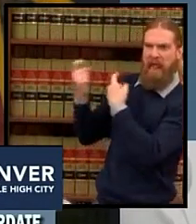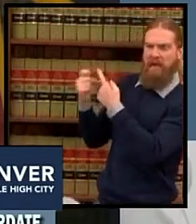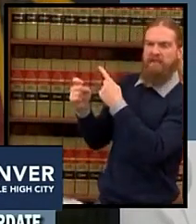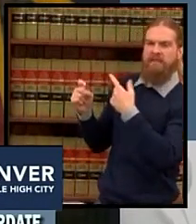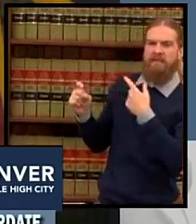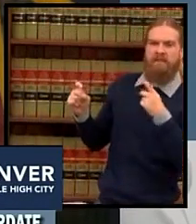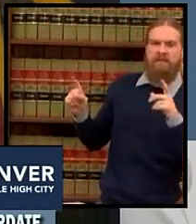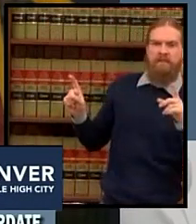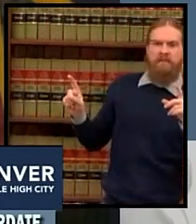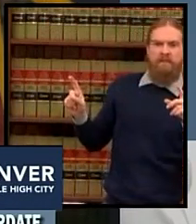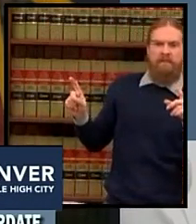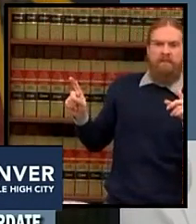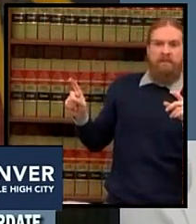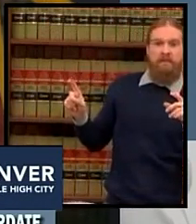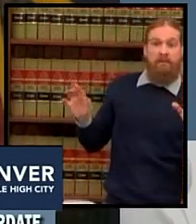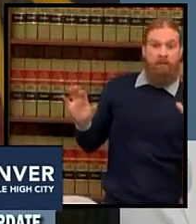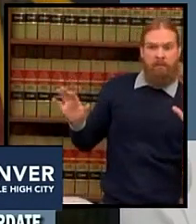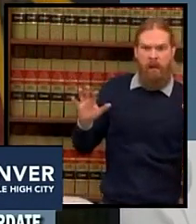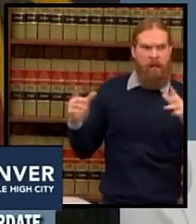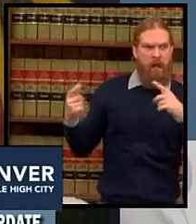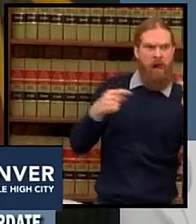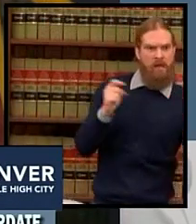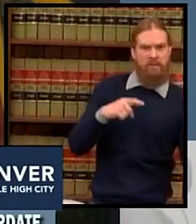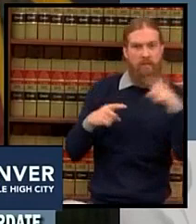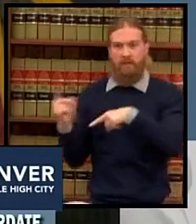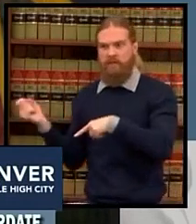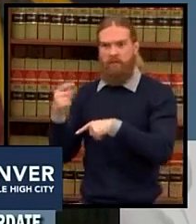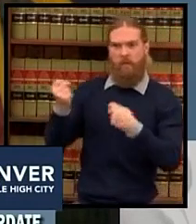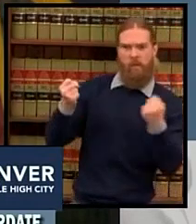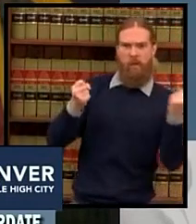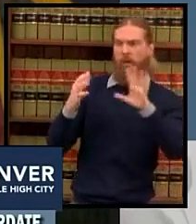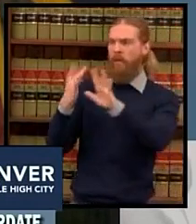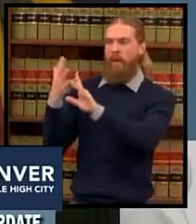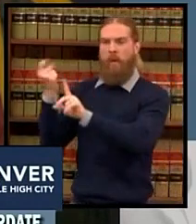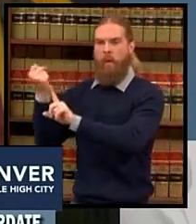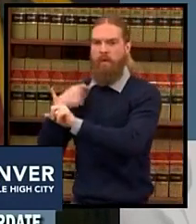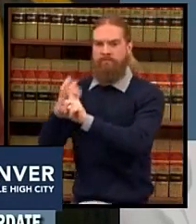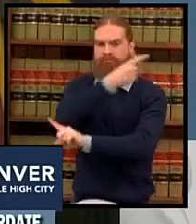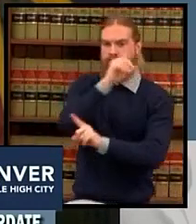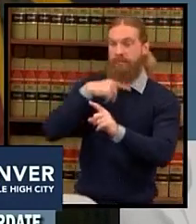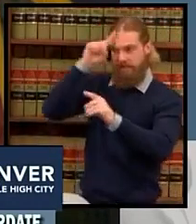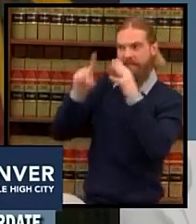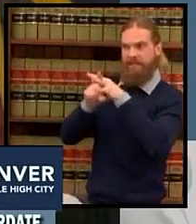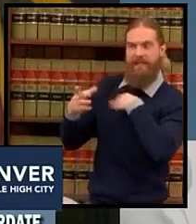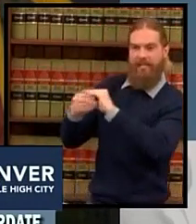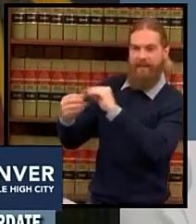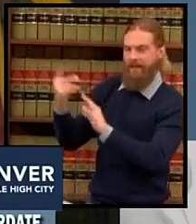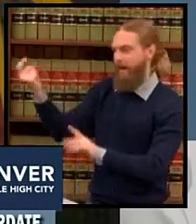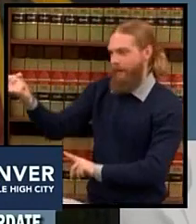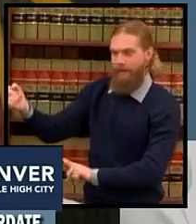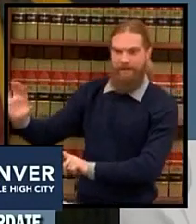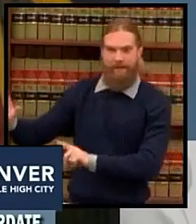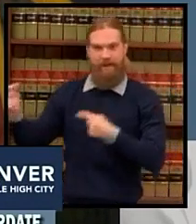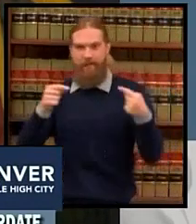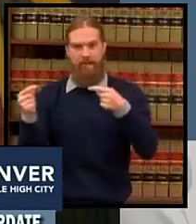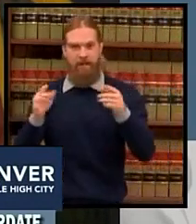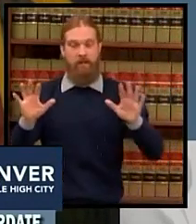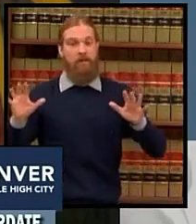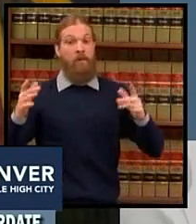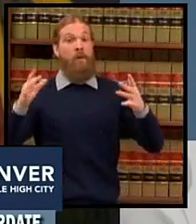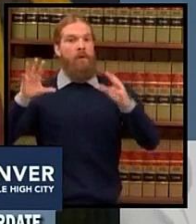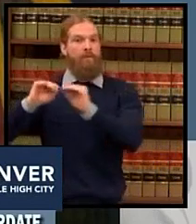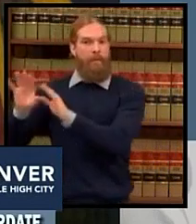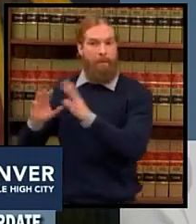happened. Go ahead. Yes? No, I was just there's one point that just came to mind. Obviously, some of our neighbors who are unsheltered in the